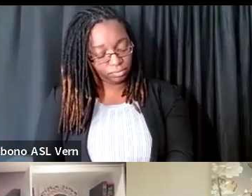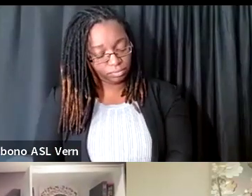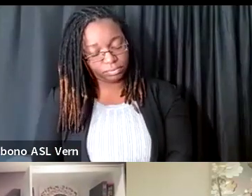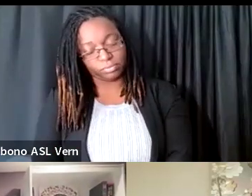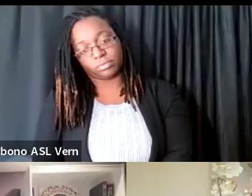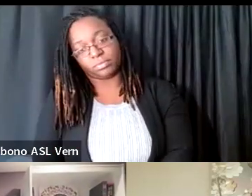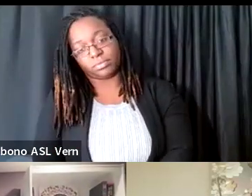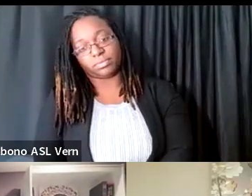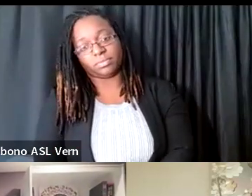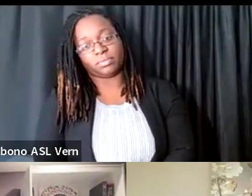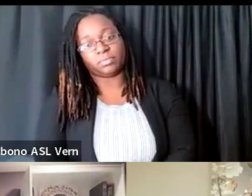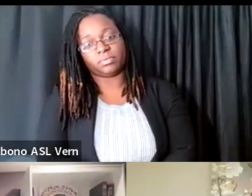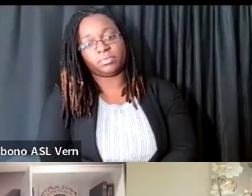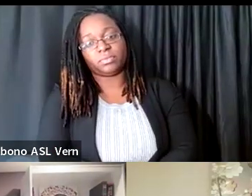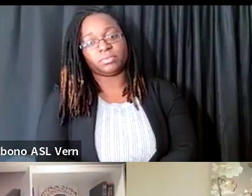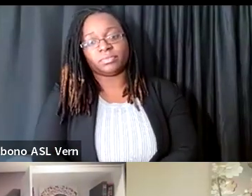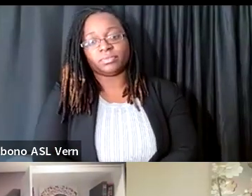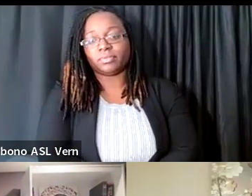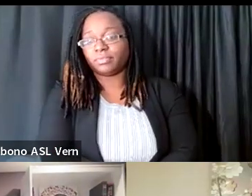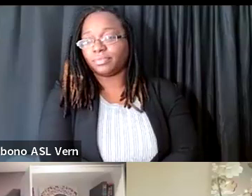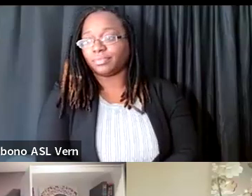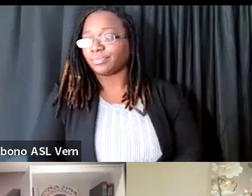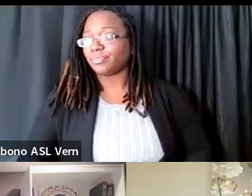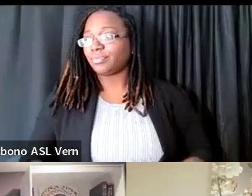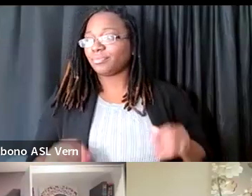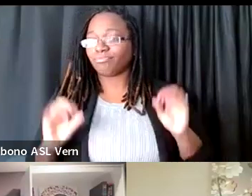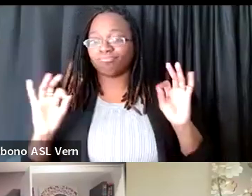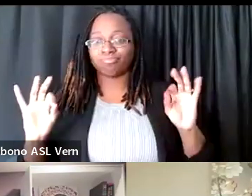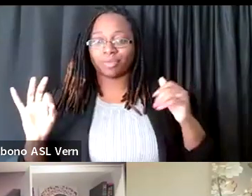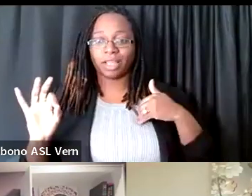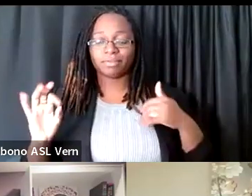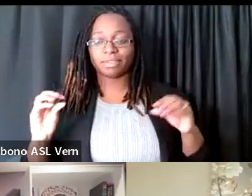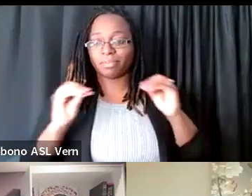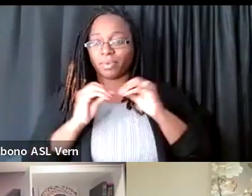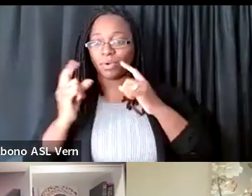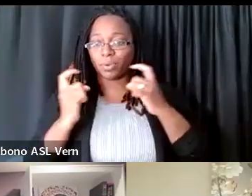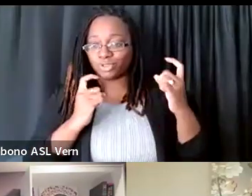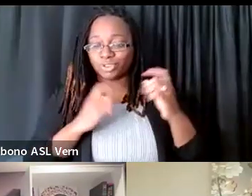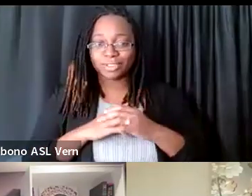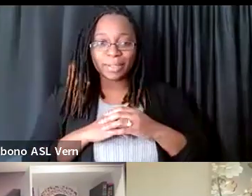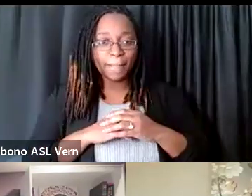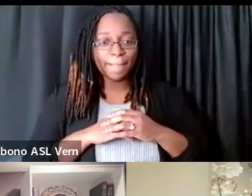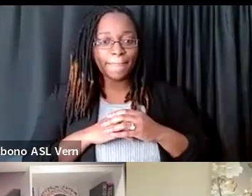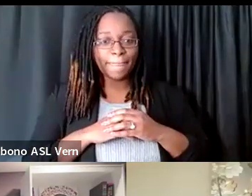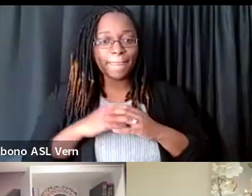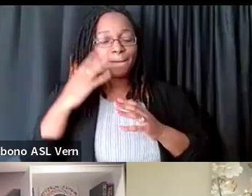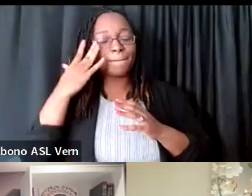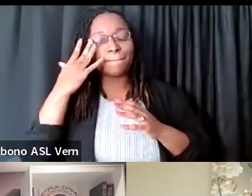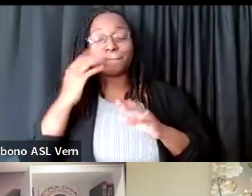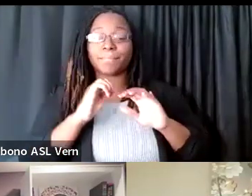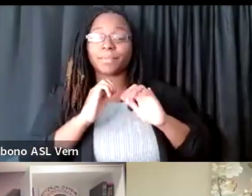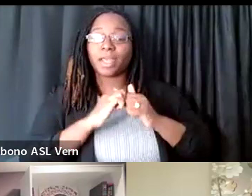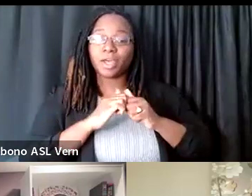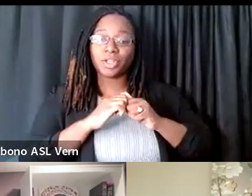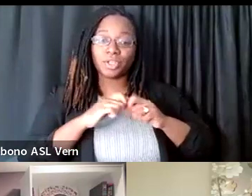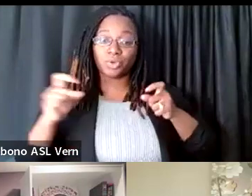Okay, wonderful. We have some more questions in here. How do you go about directing intimacy